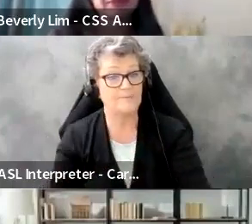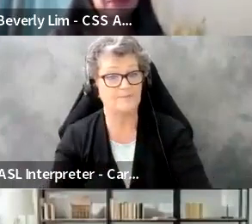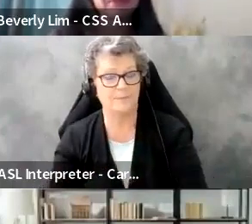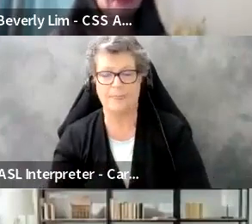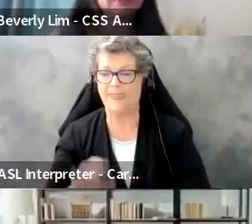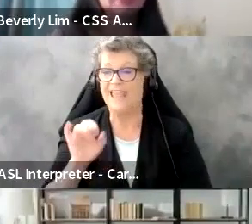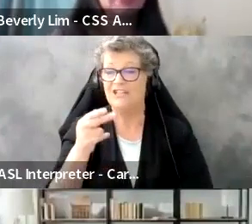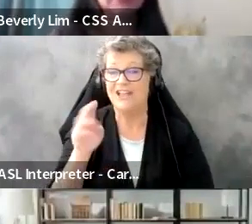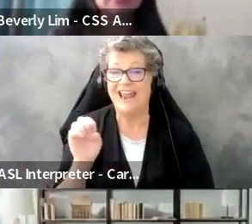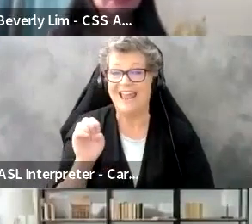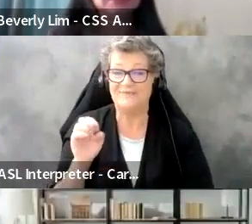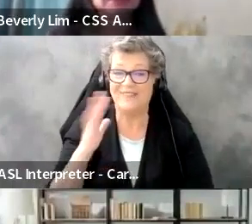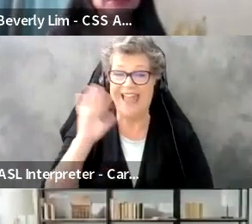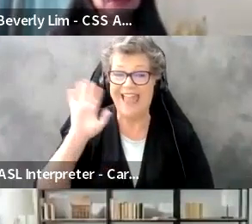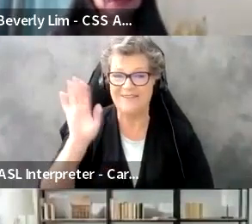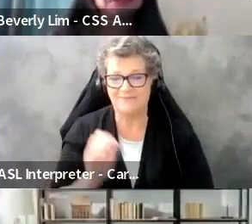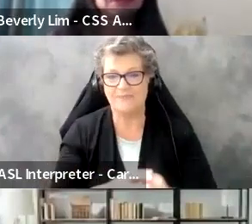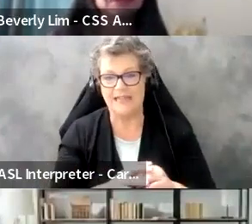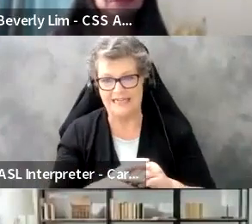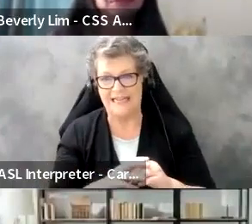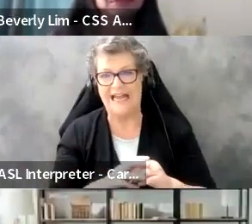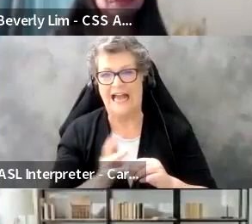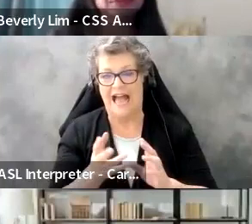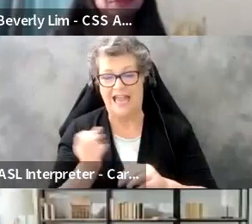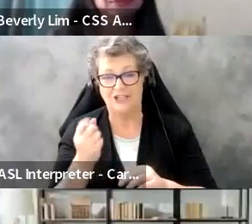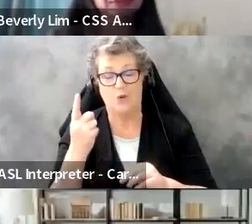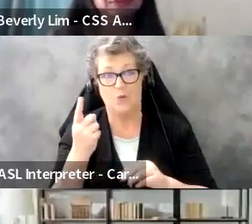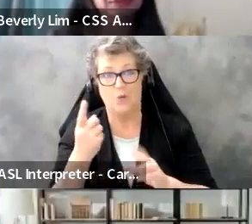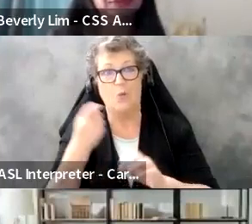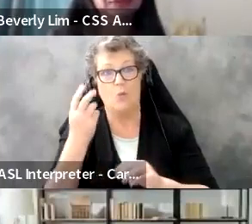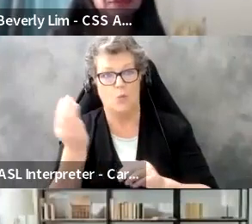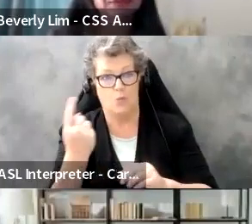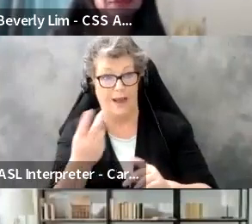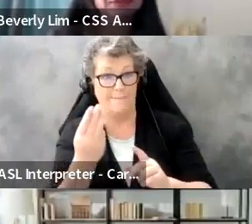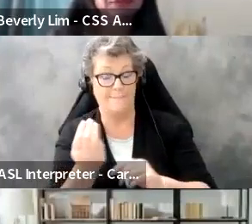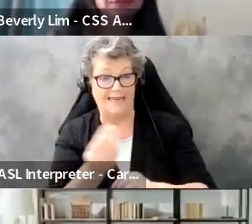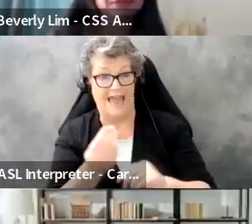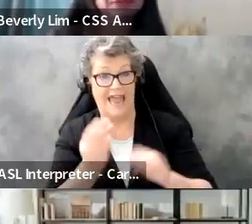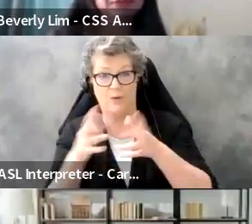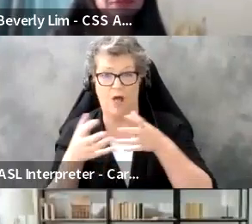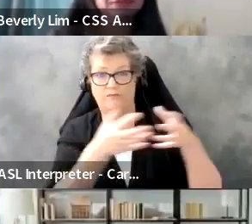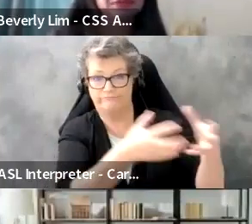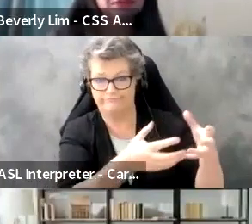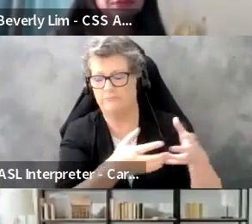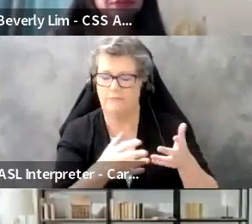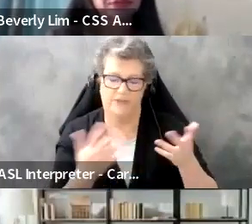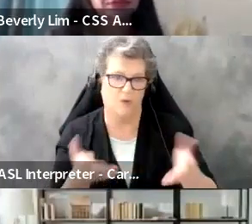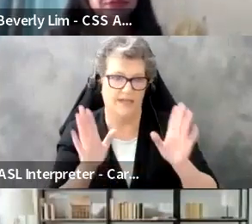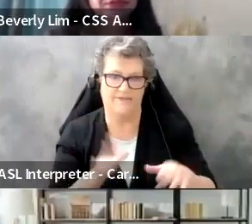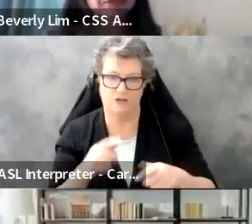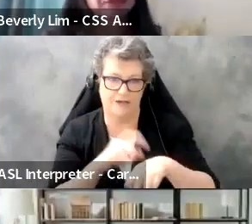Hi, good morning. Yes, did take one weekend or one Monday. We did take all of our guys, and they always have a great